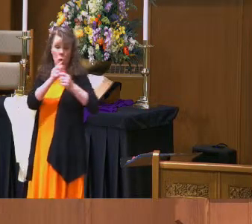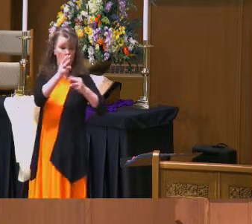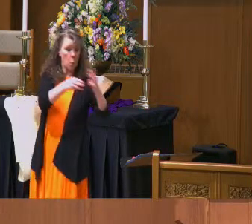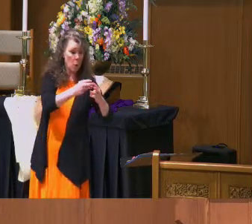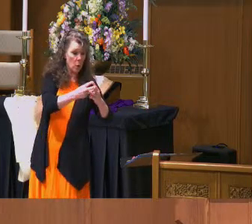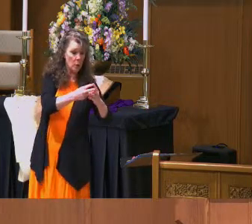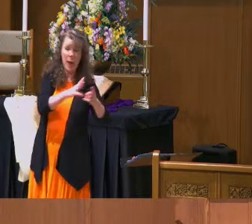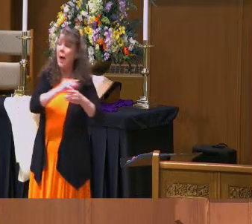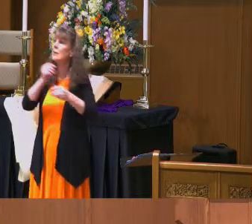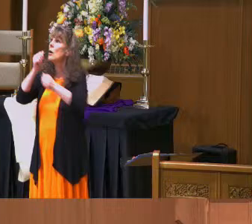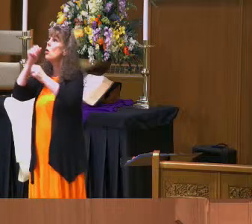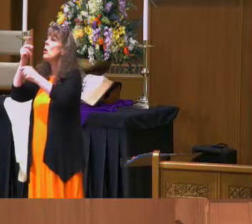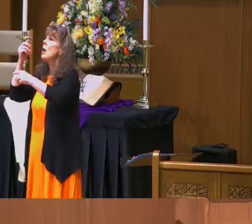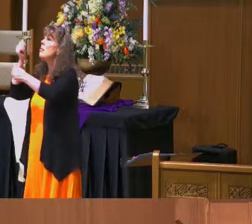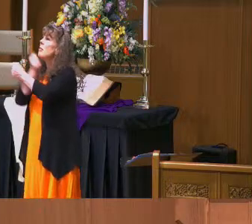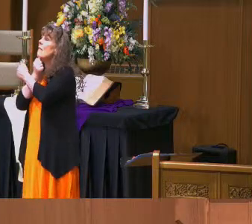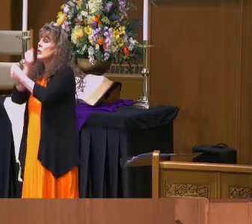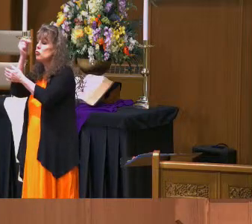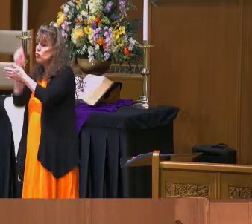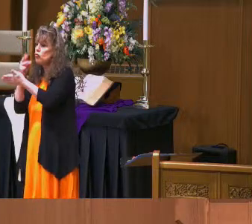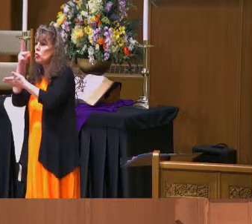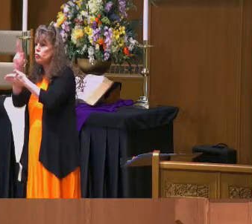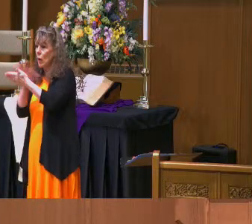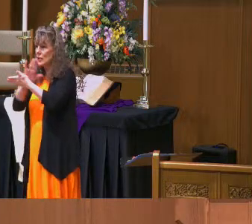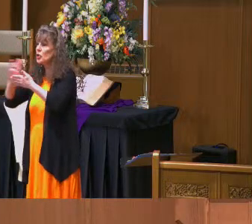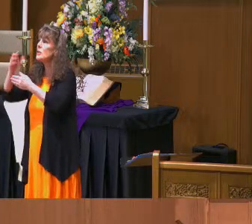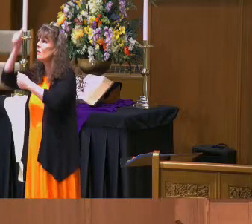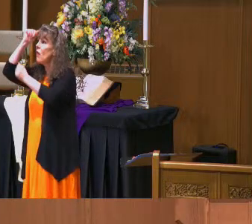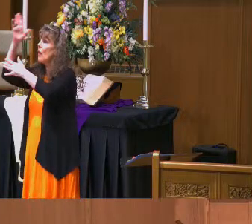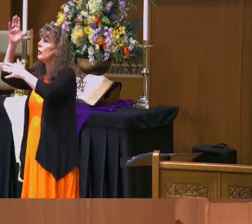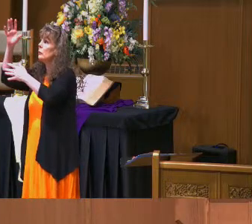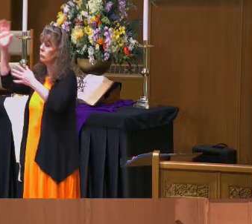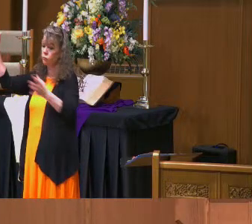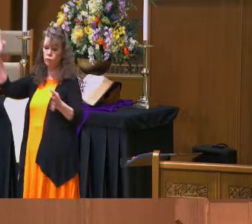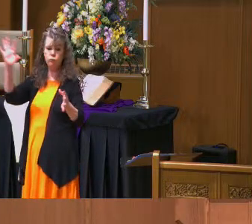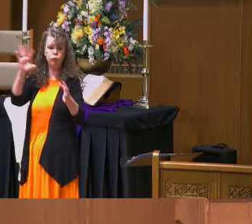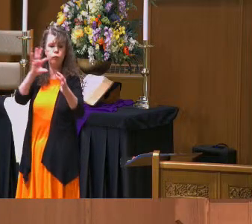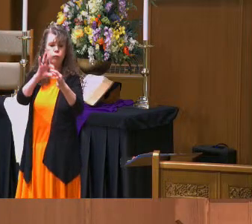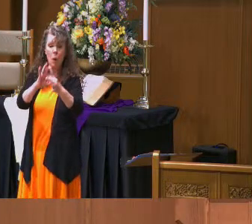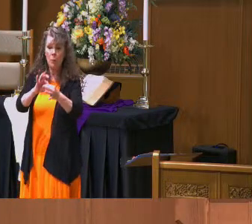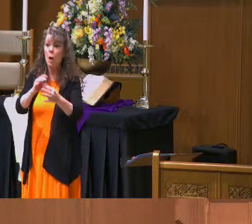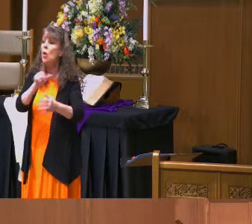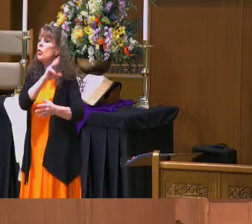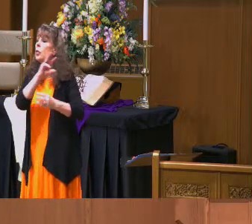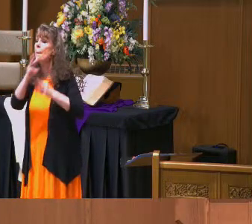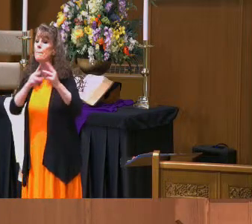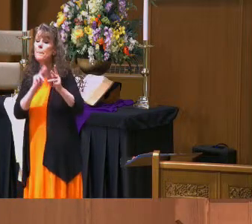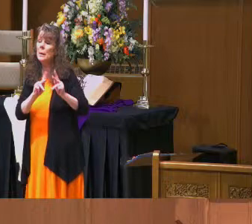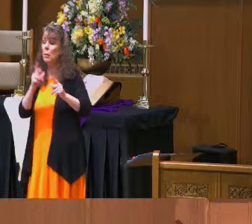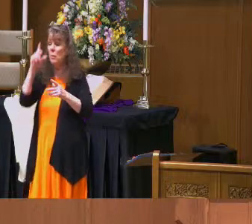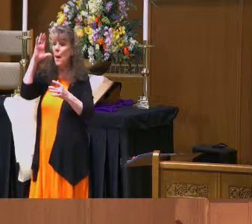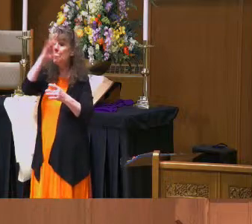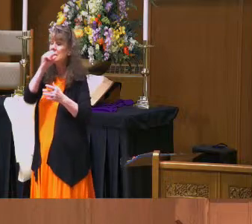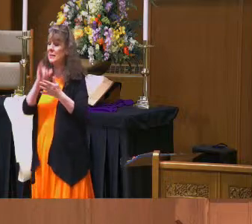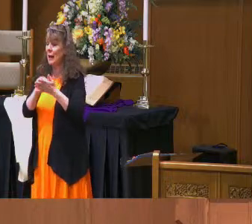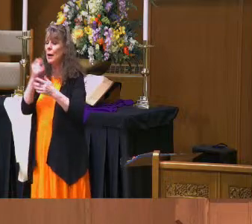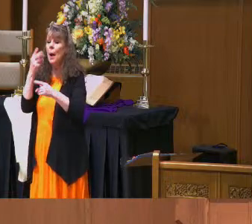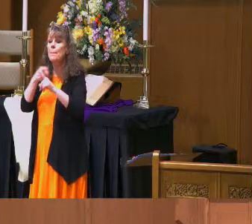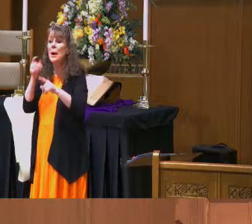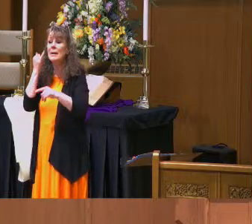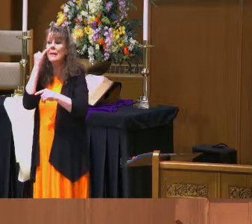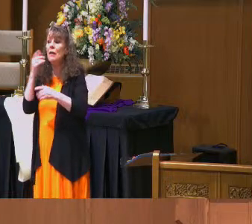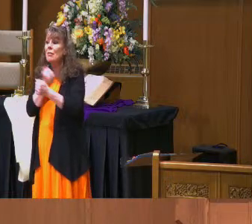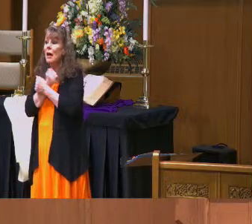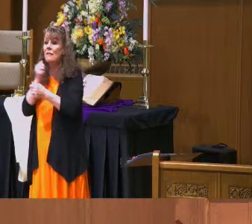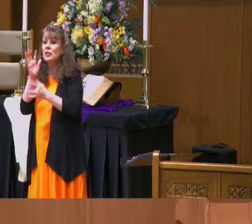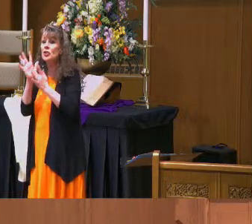his loving, righteous Father. The world misses this connection, but those who love Jesus, we don't